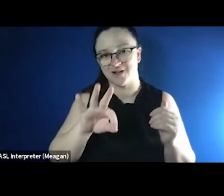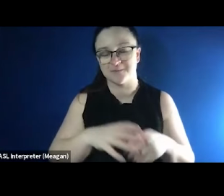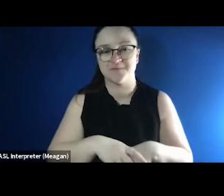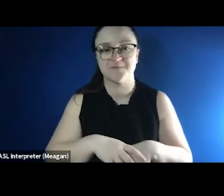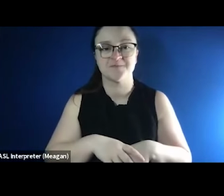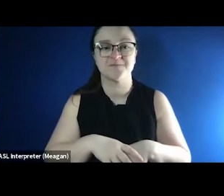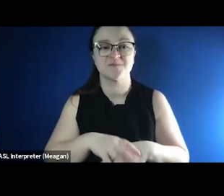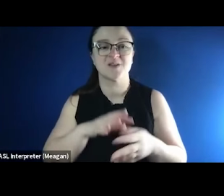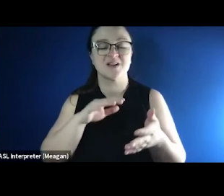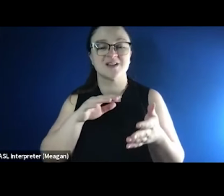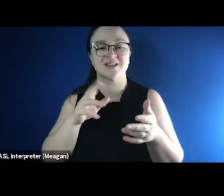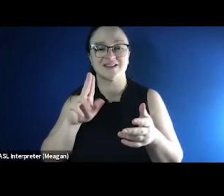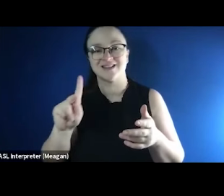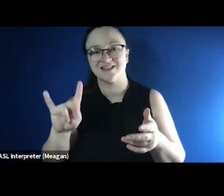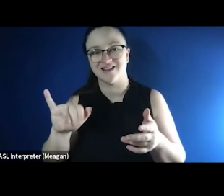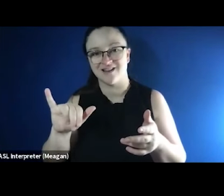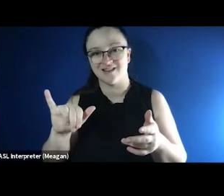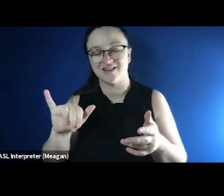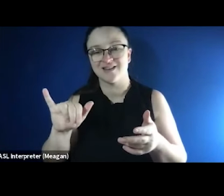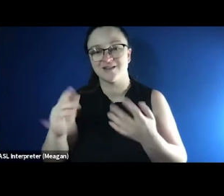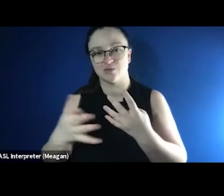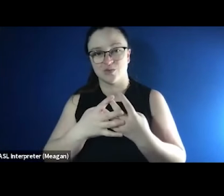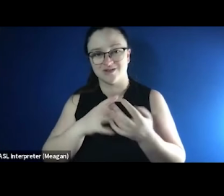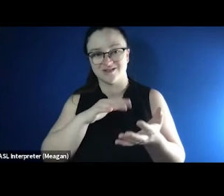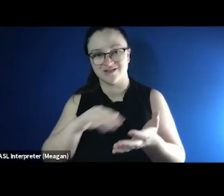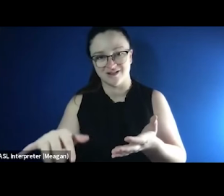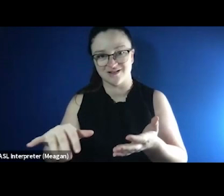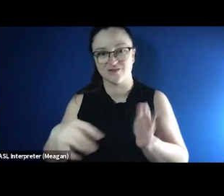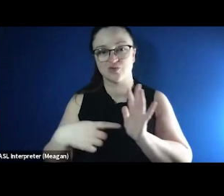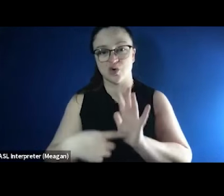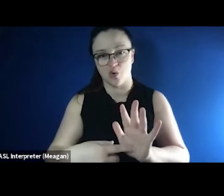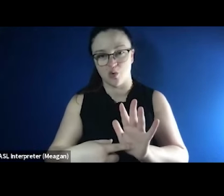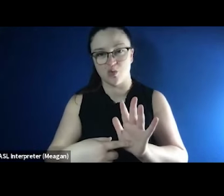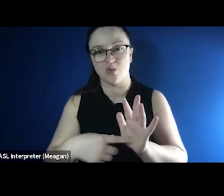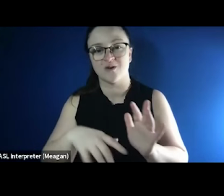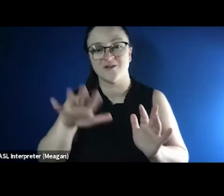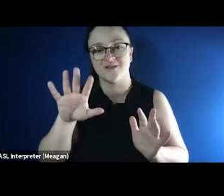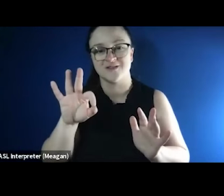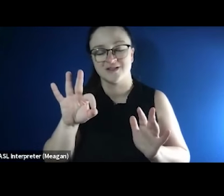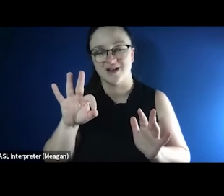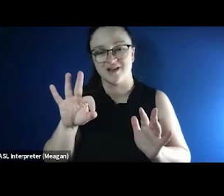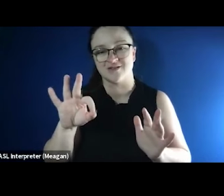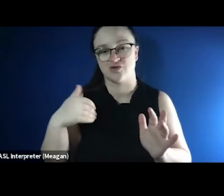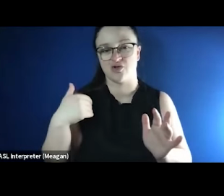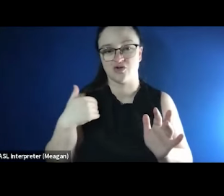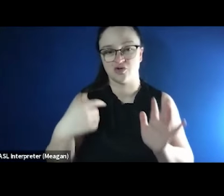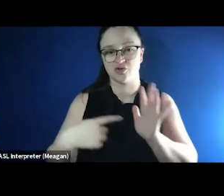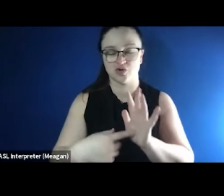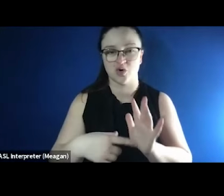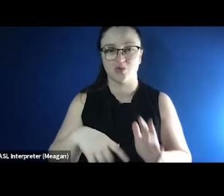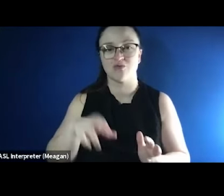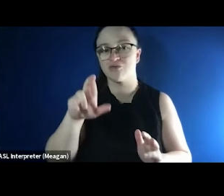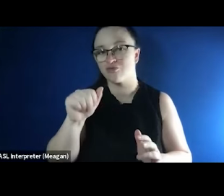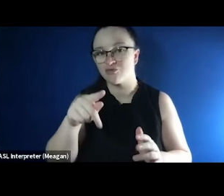study, self-reported charges associated with the current incarceration included rape at 28%, homicide